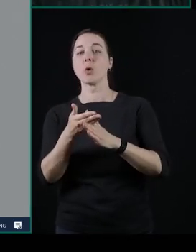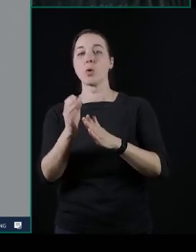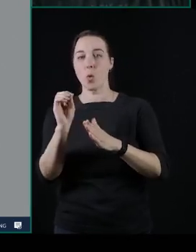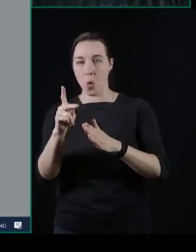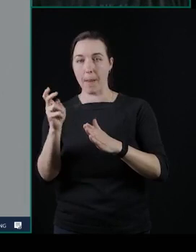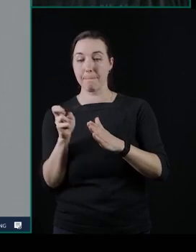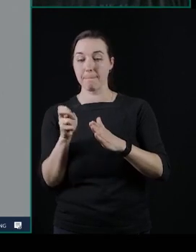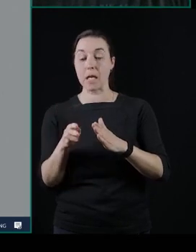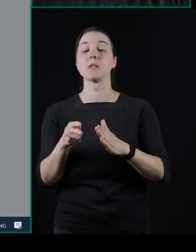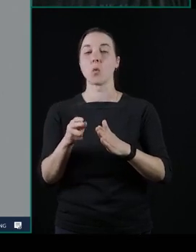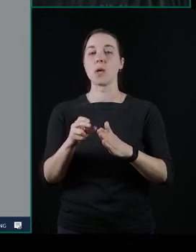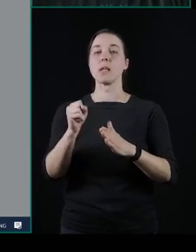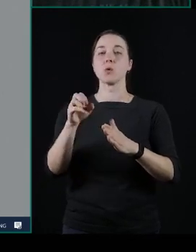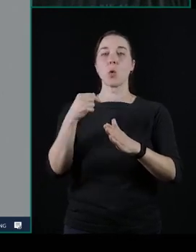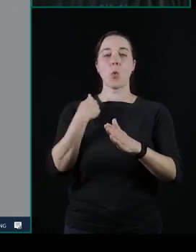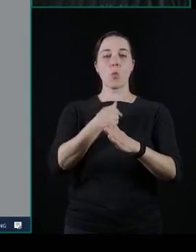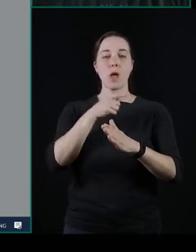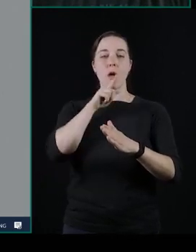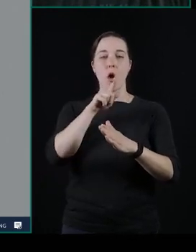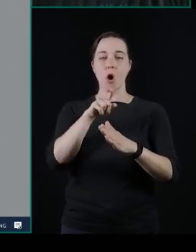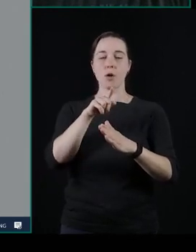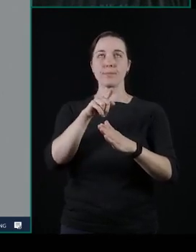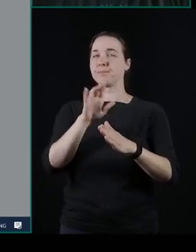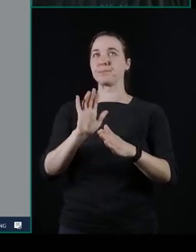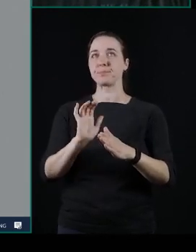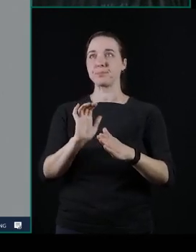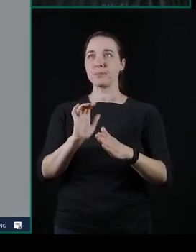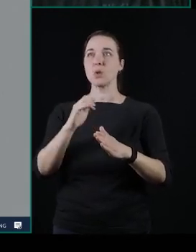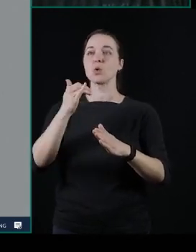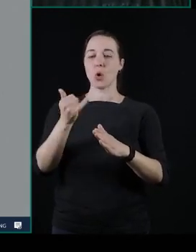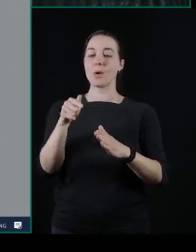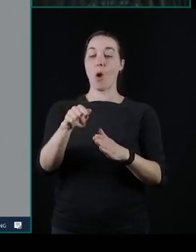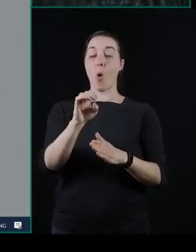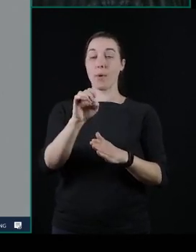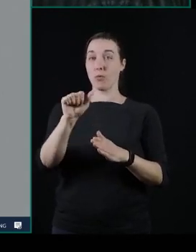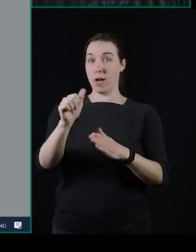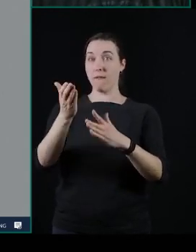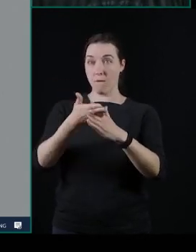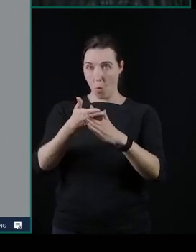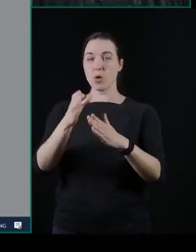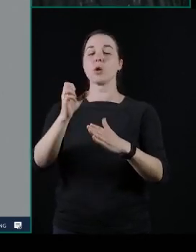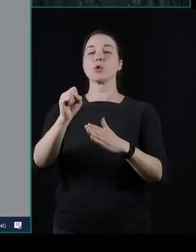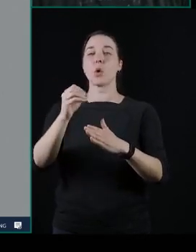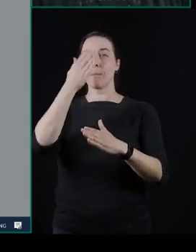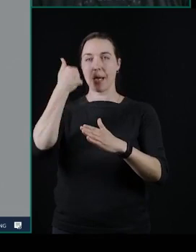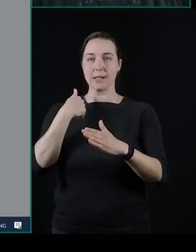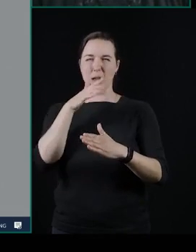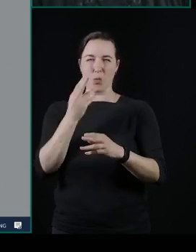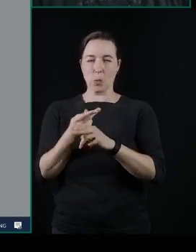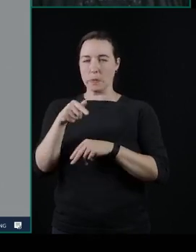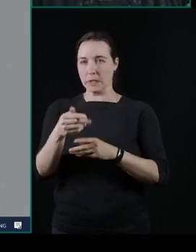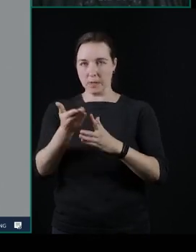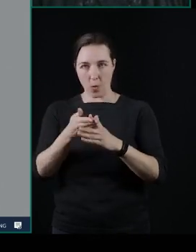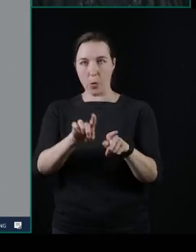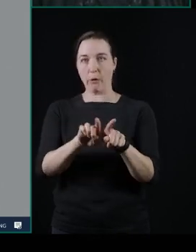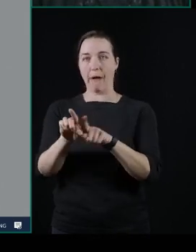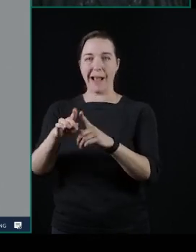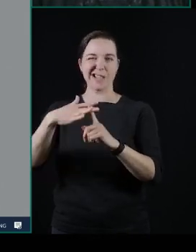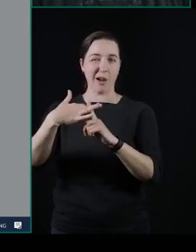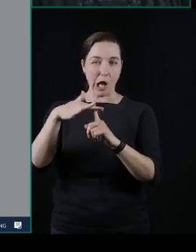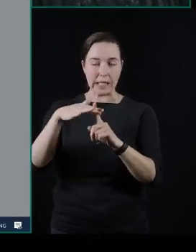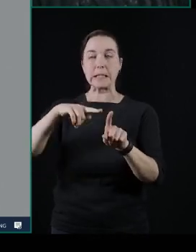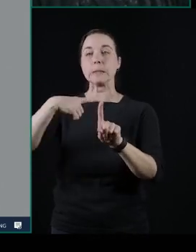So we're tagging the image. We are on the OpenArena folder. So essentially we'll use this folder as